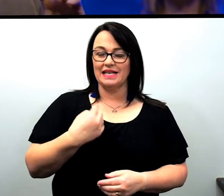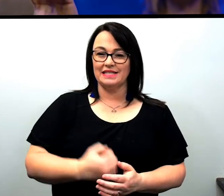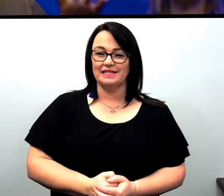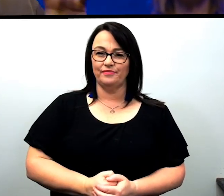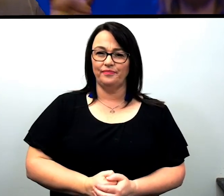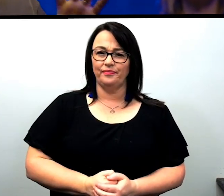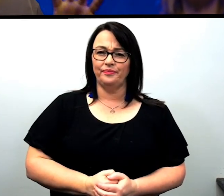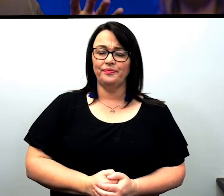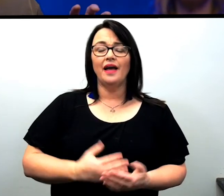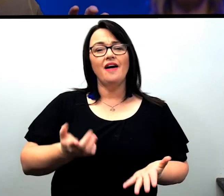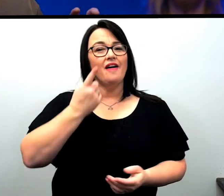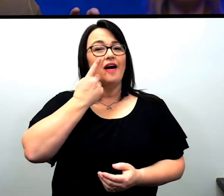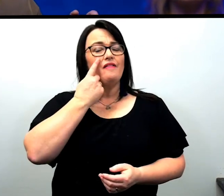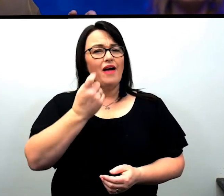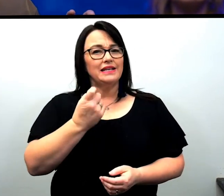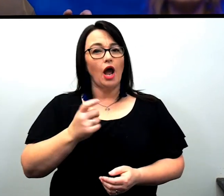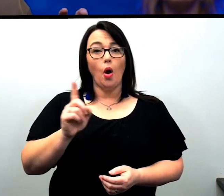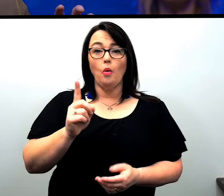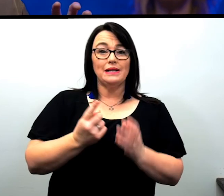find out what's happening in your location.